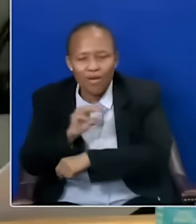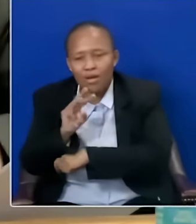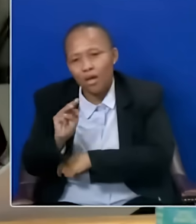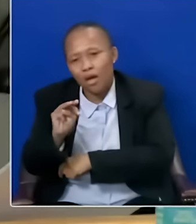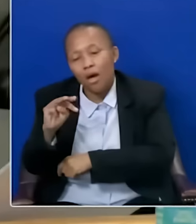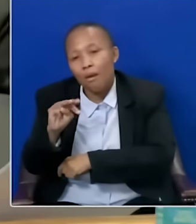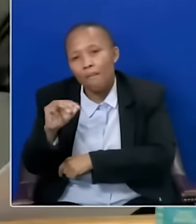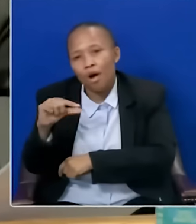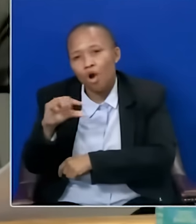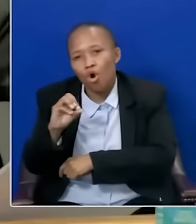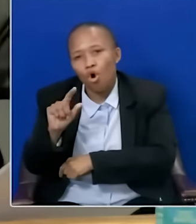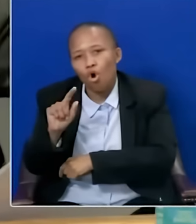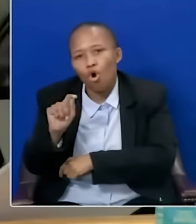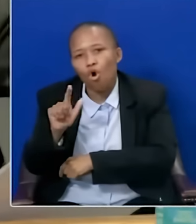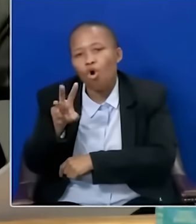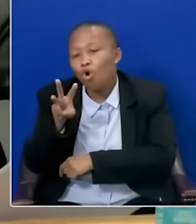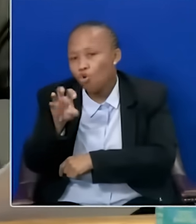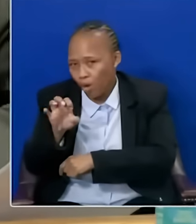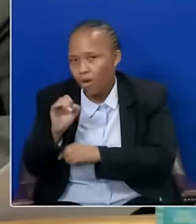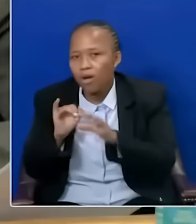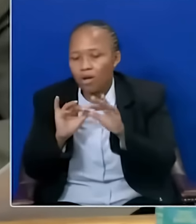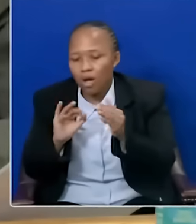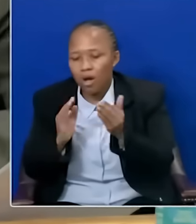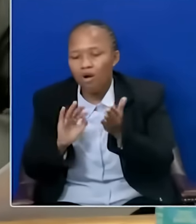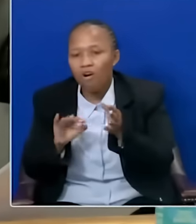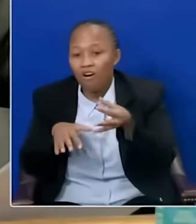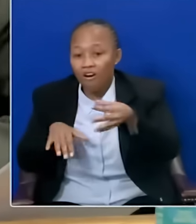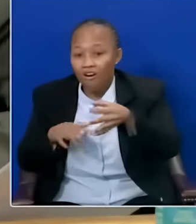bringing the file and jumping the queue in September. How would